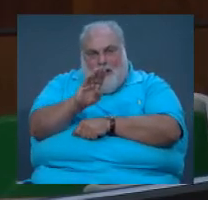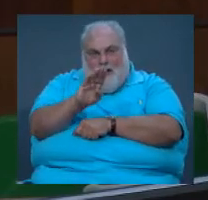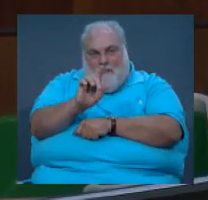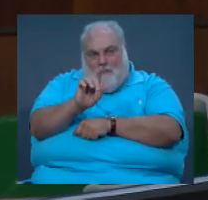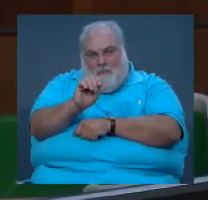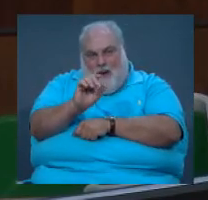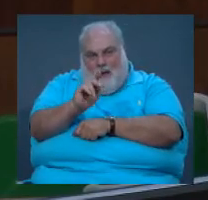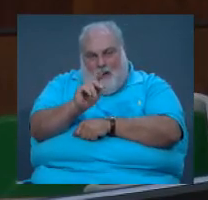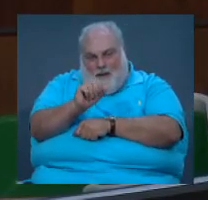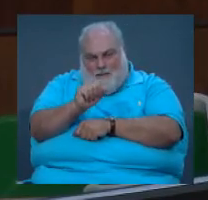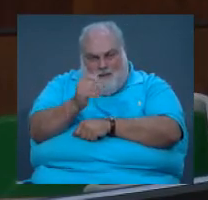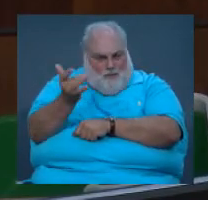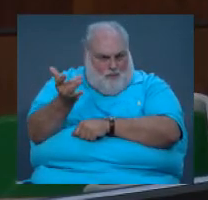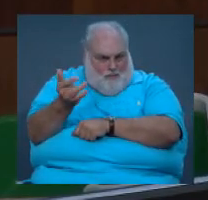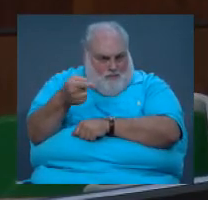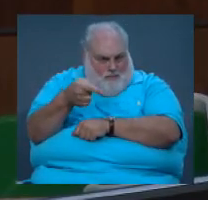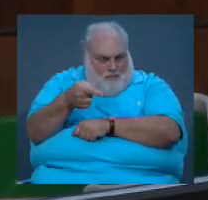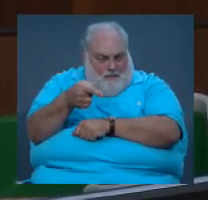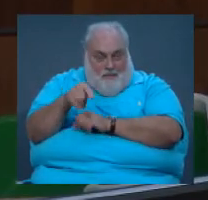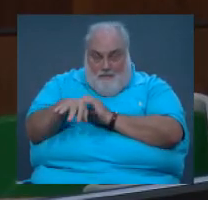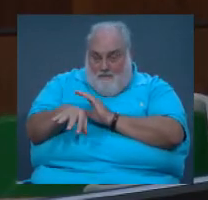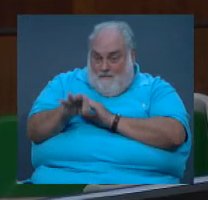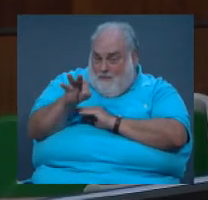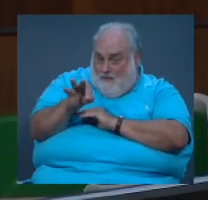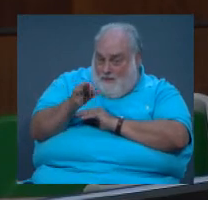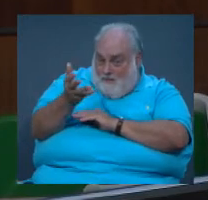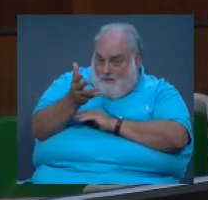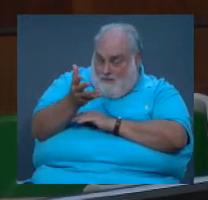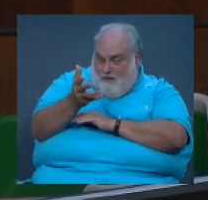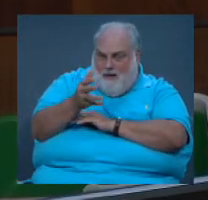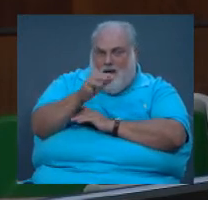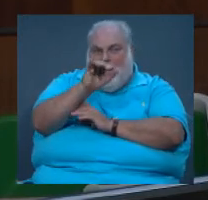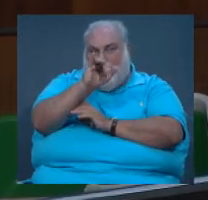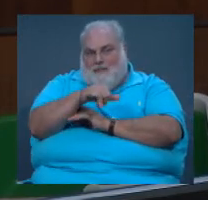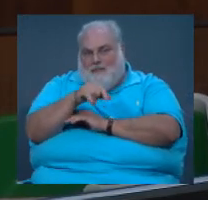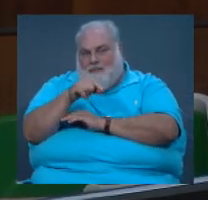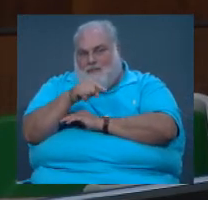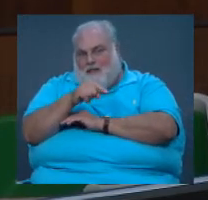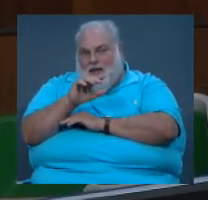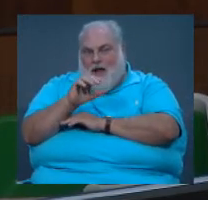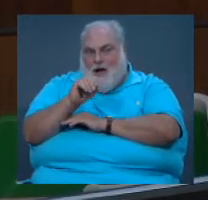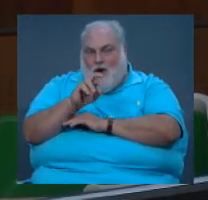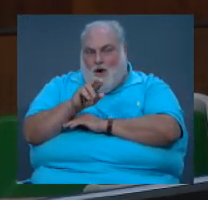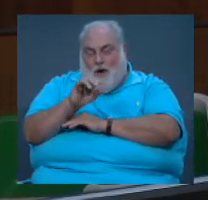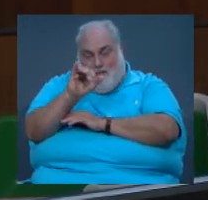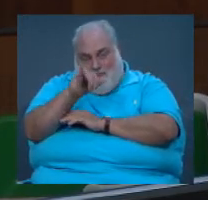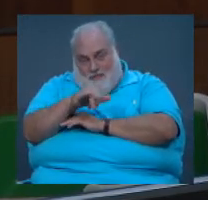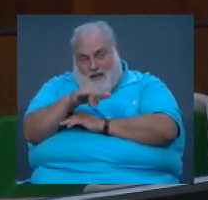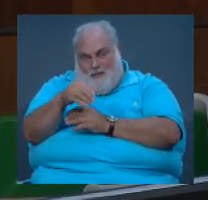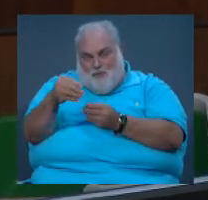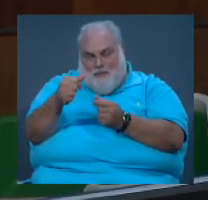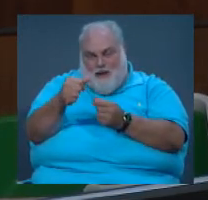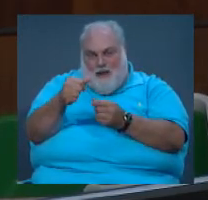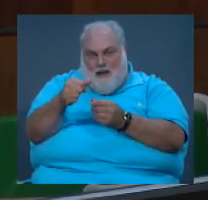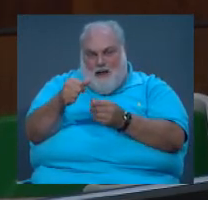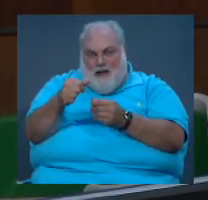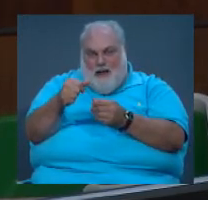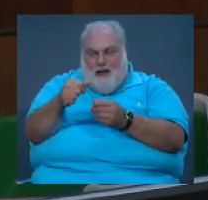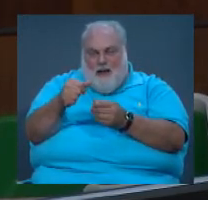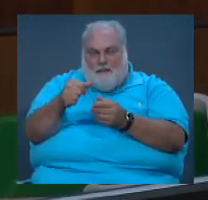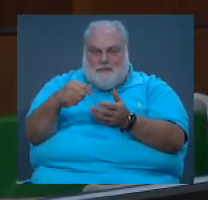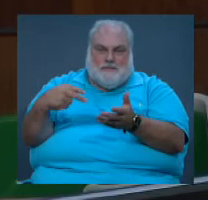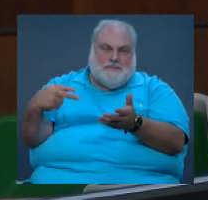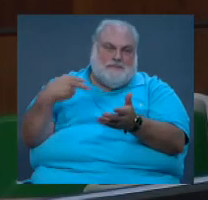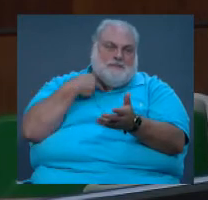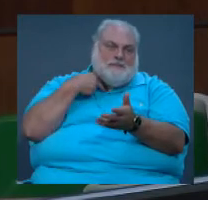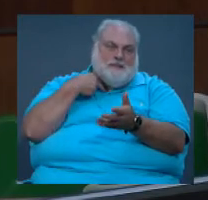know, what's the deal? Well, come to find out, that car and that property had been in court for 2.5 years. They